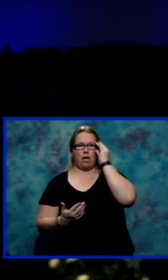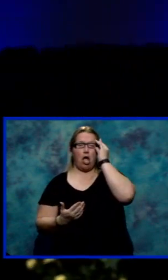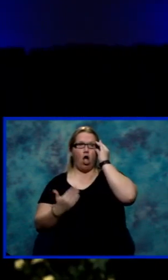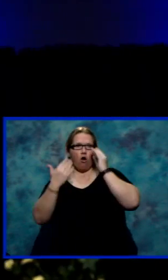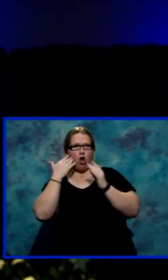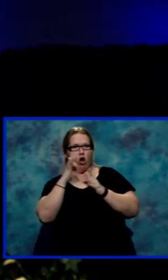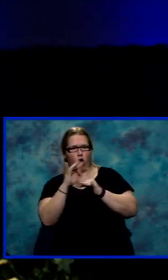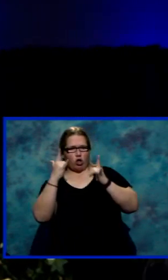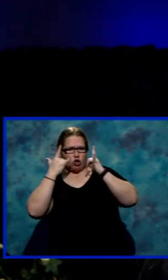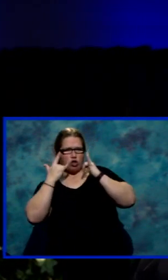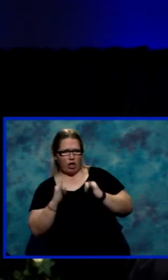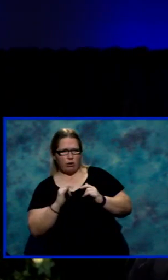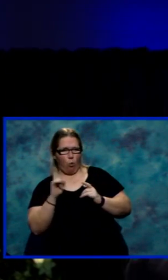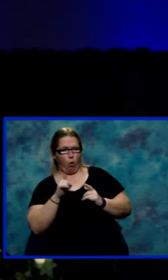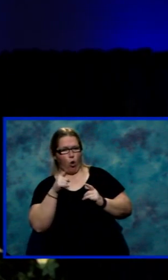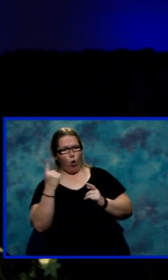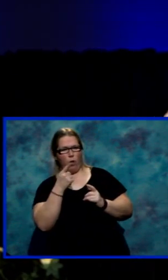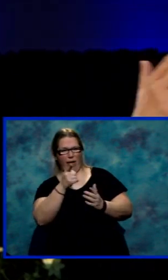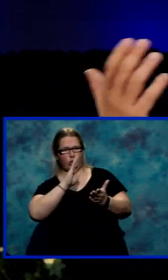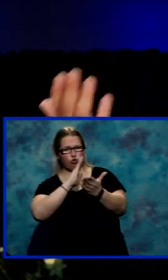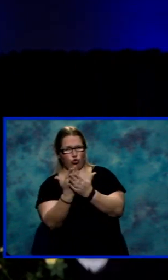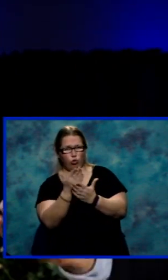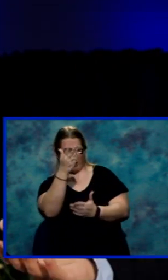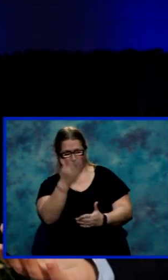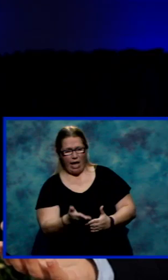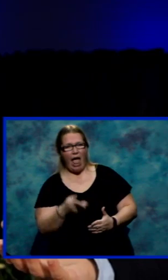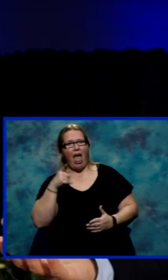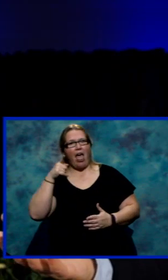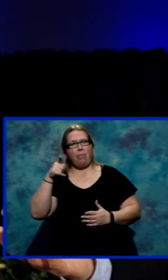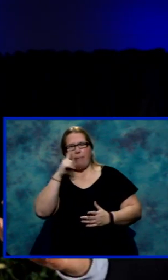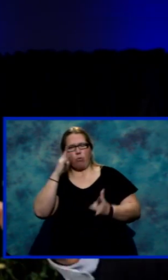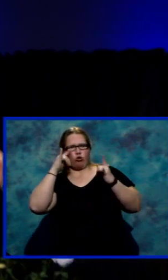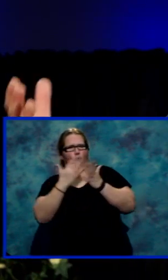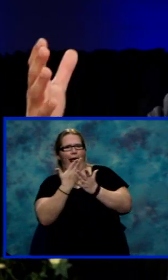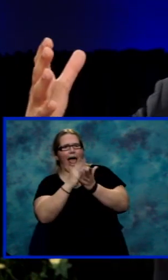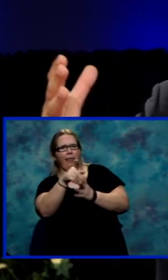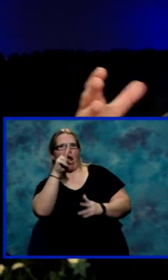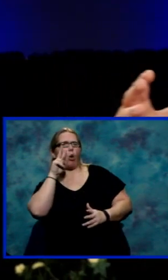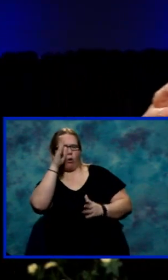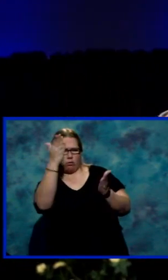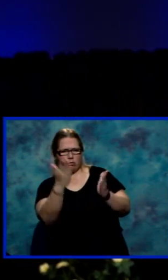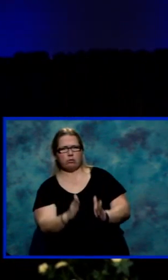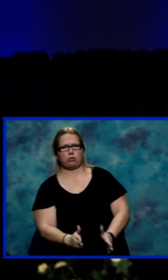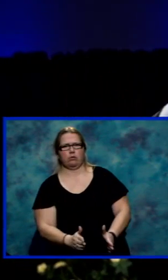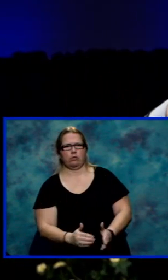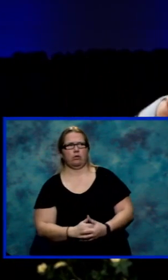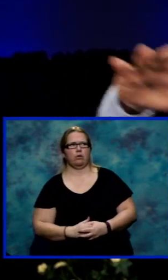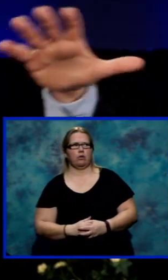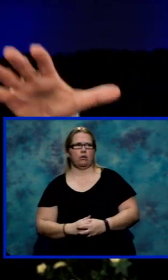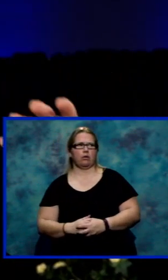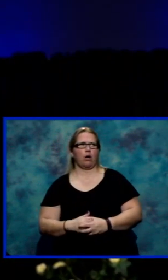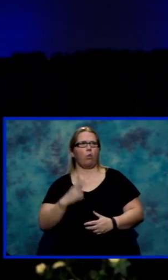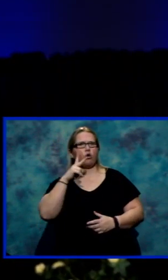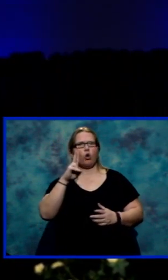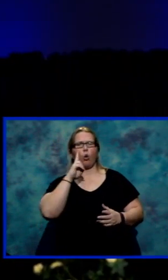judged by who they are. They judge by how they look. And when you're looking at, you know, the